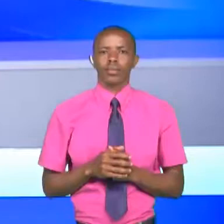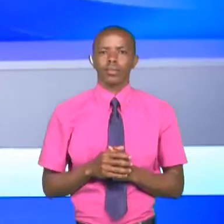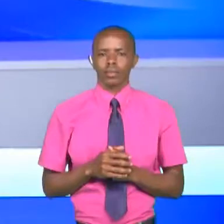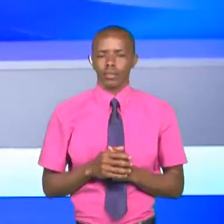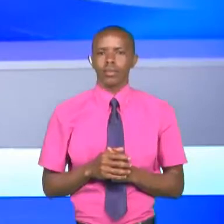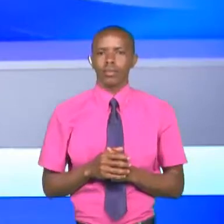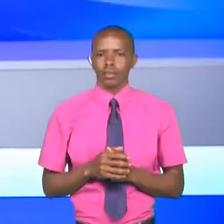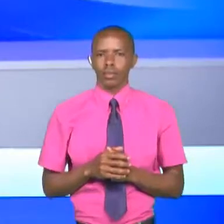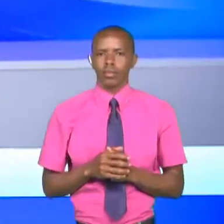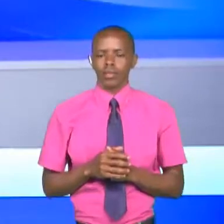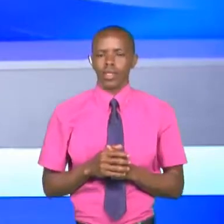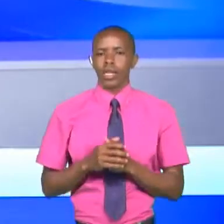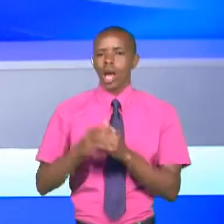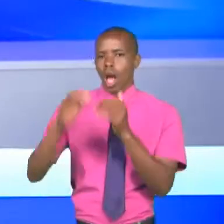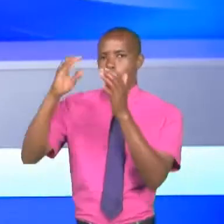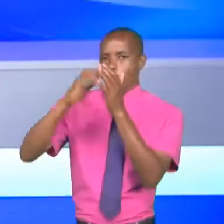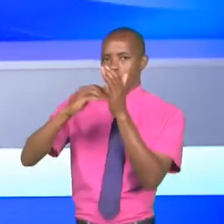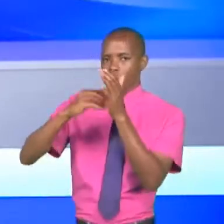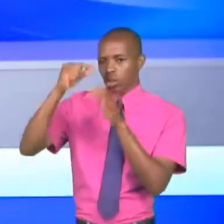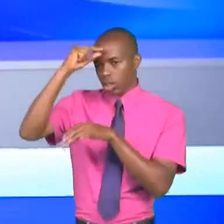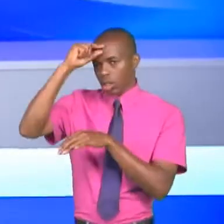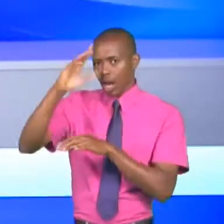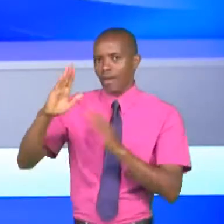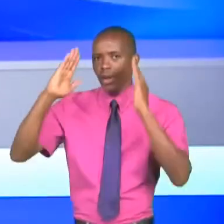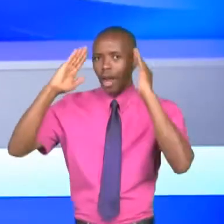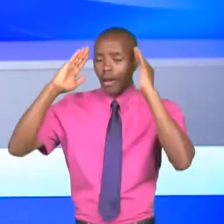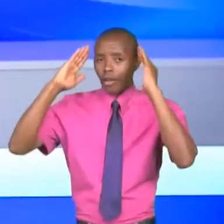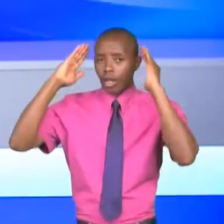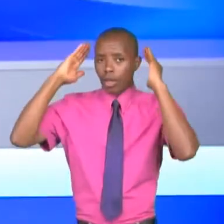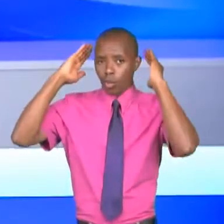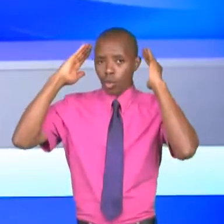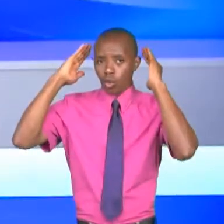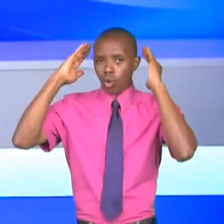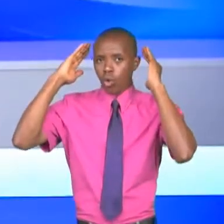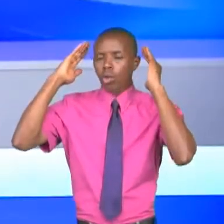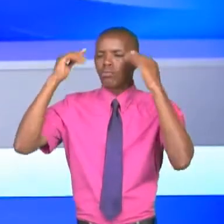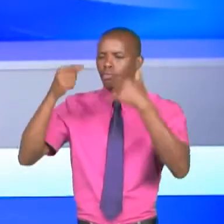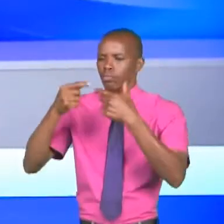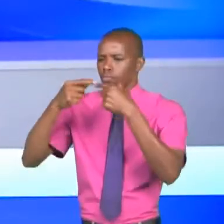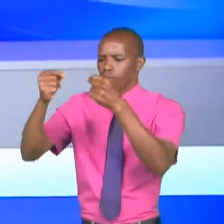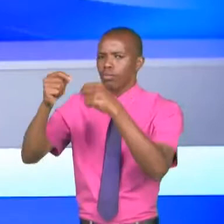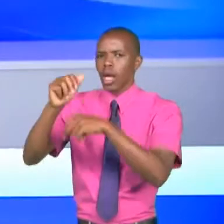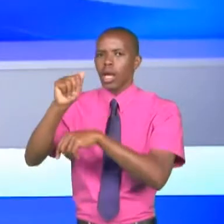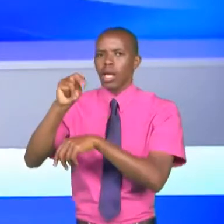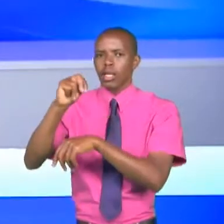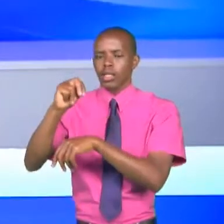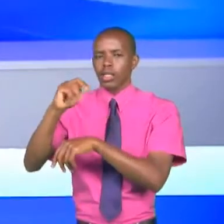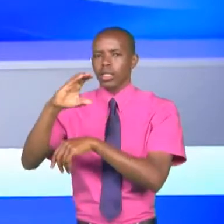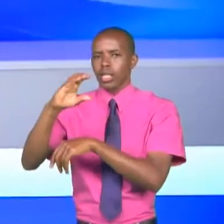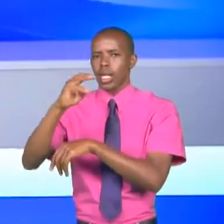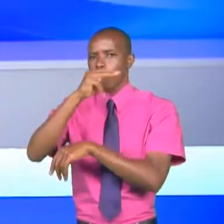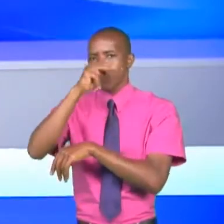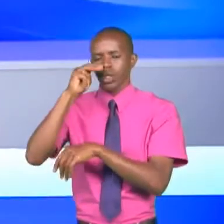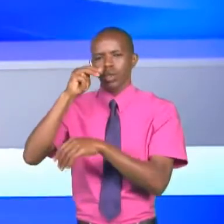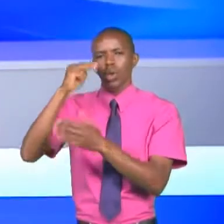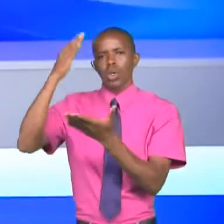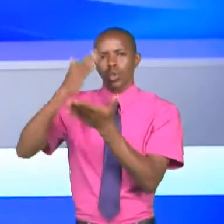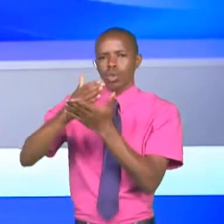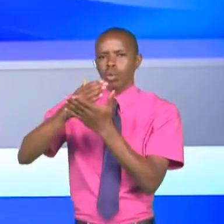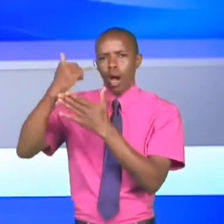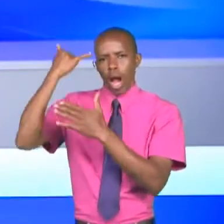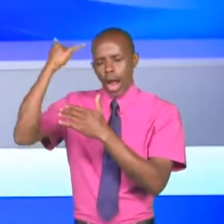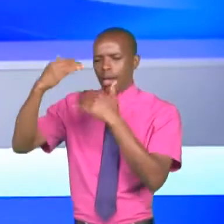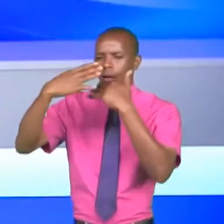Now to Machakos, where Machakos Governor Alfred Mutua has told of ANC party leader Musalia Mudavadi to stop copying his